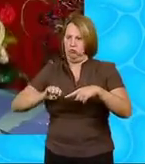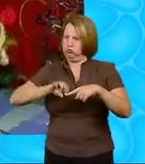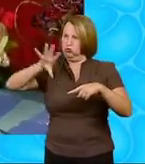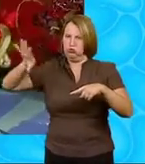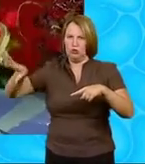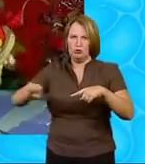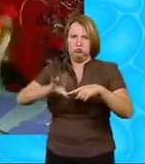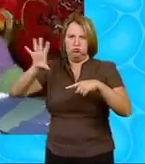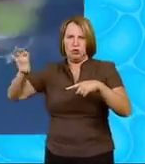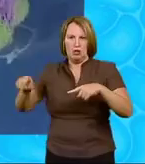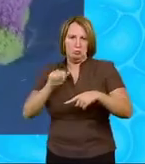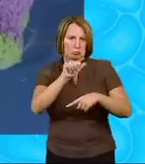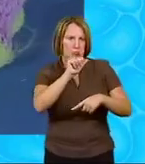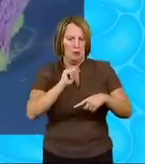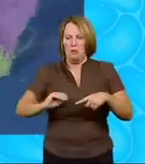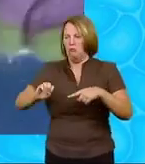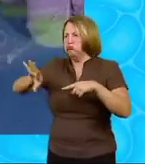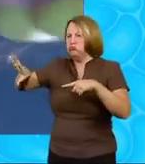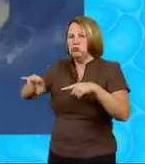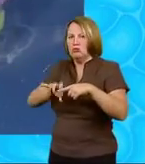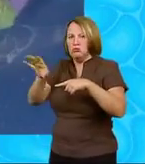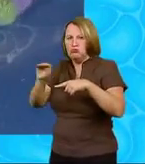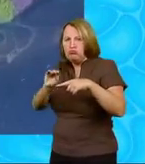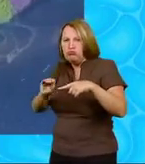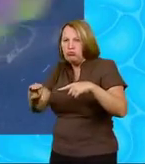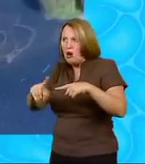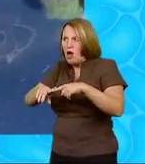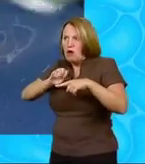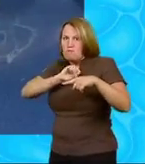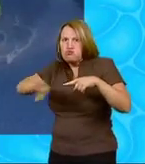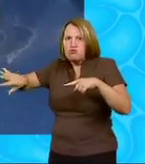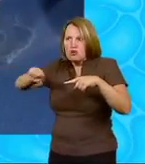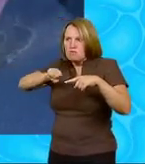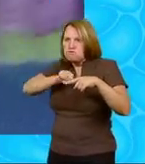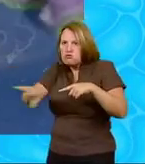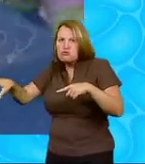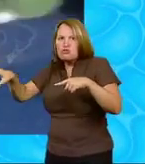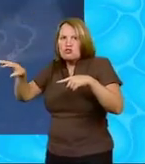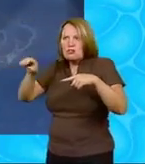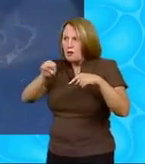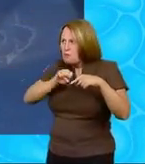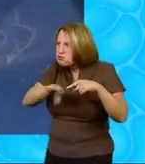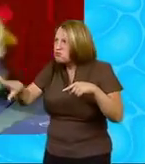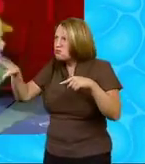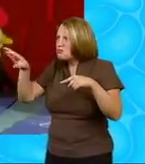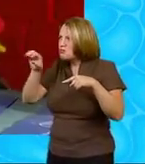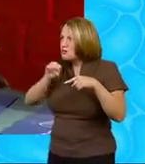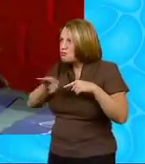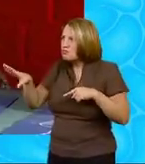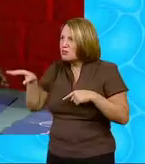Okay. Right? Vroom. Yeah, vroom. That's it. Vroom. Vroom.